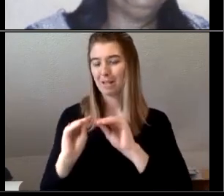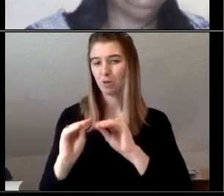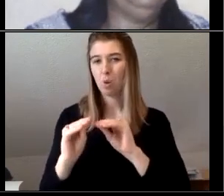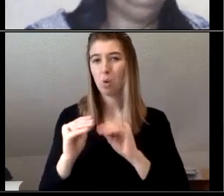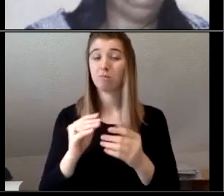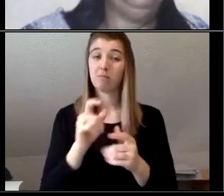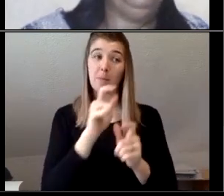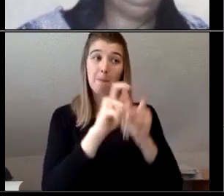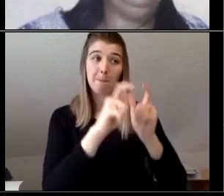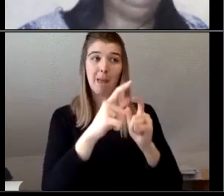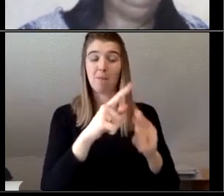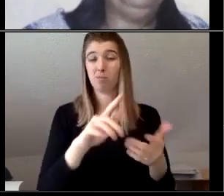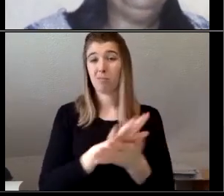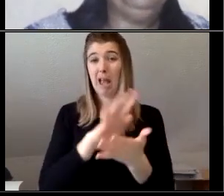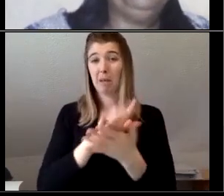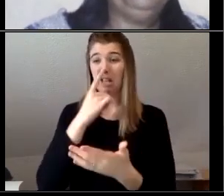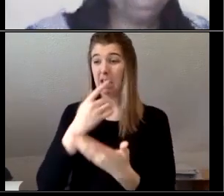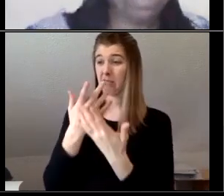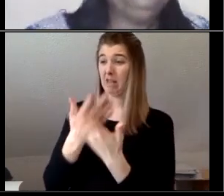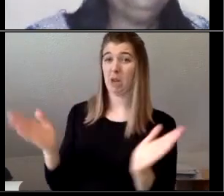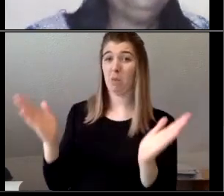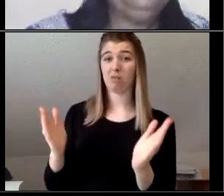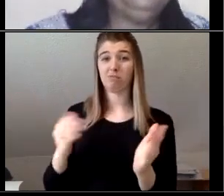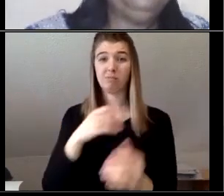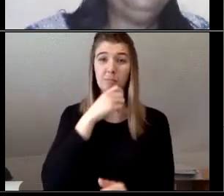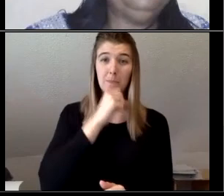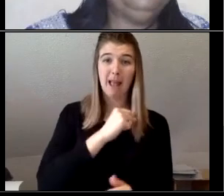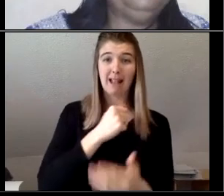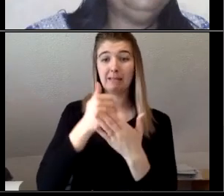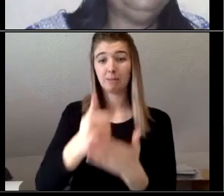who are happy to mentor men and all of that, and actually